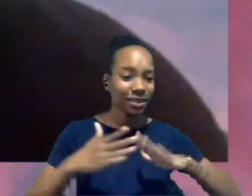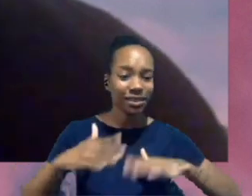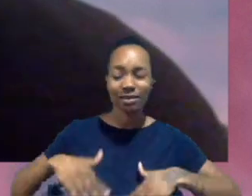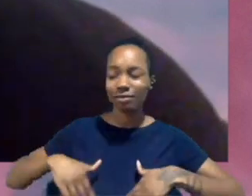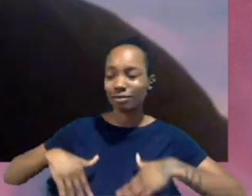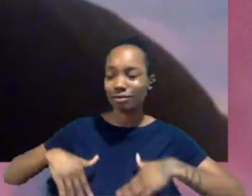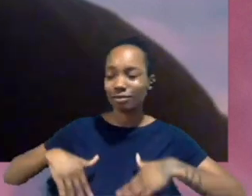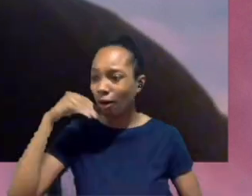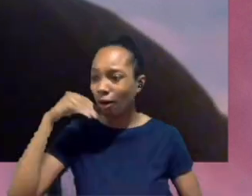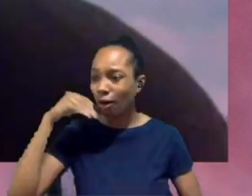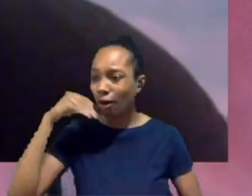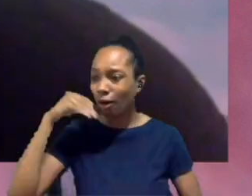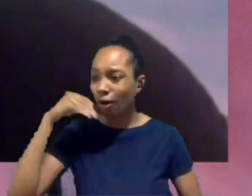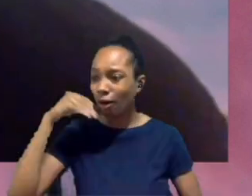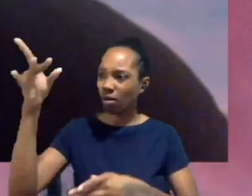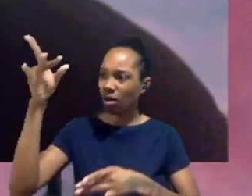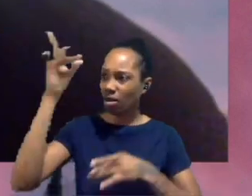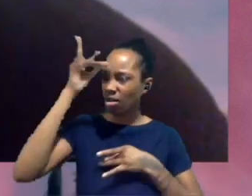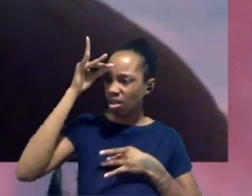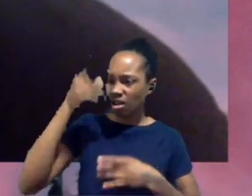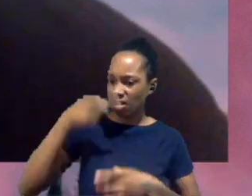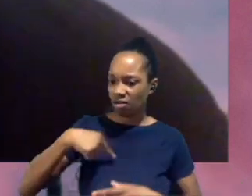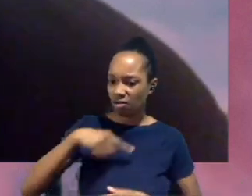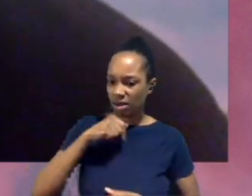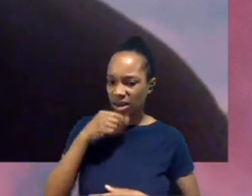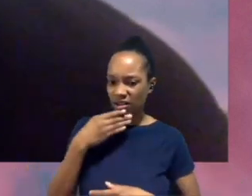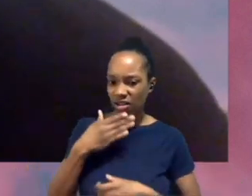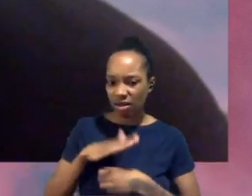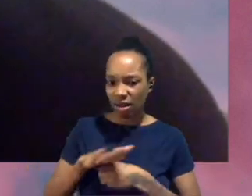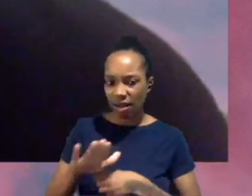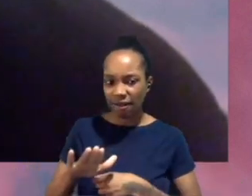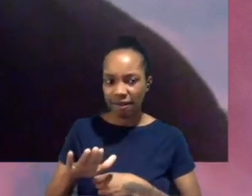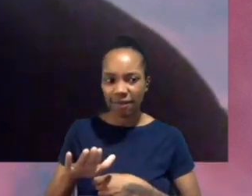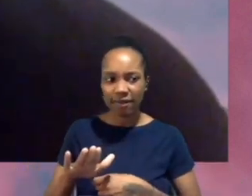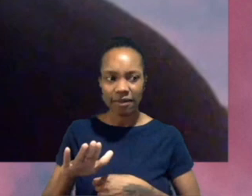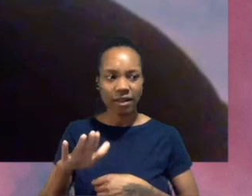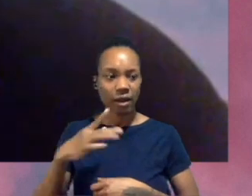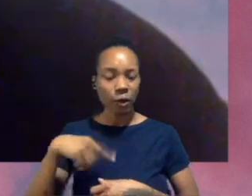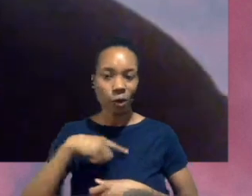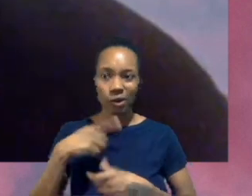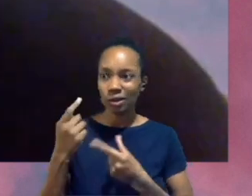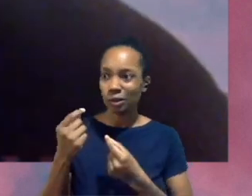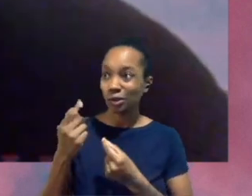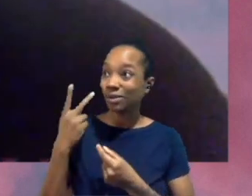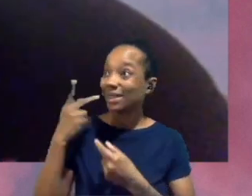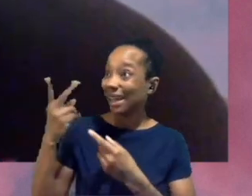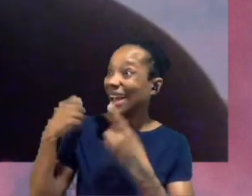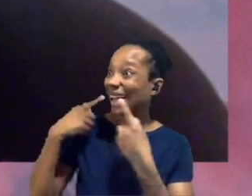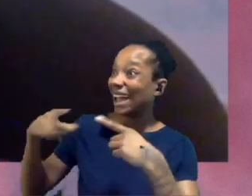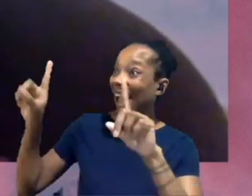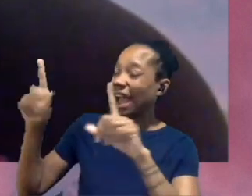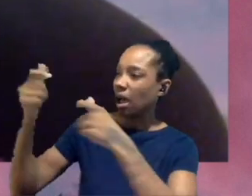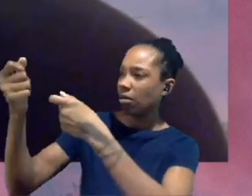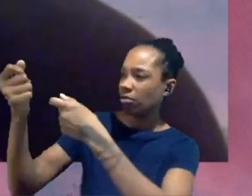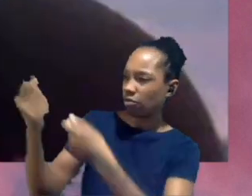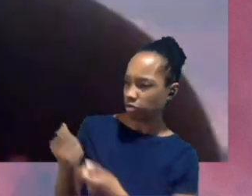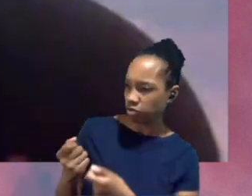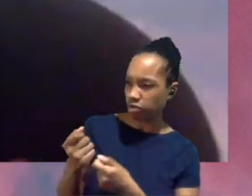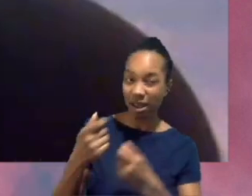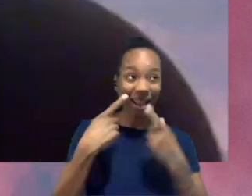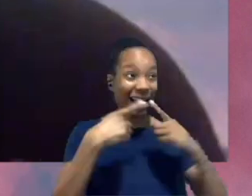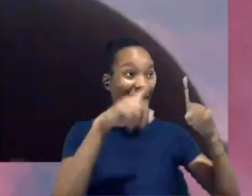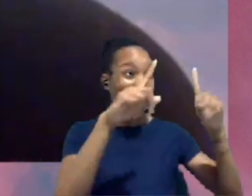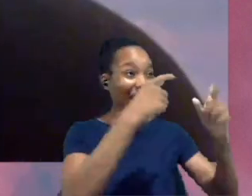good enough. They taught us to drag each other down like crabs whenever we were successful. They gave us treasure